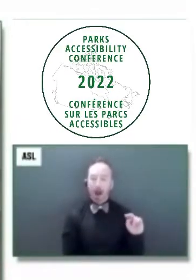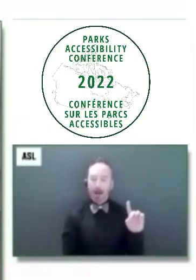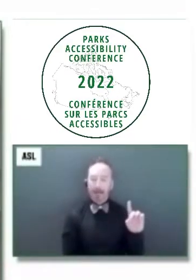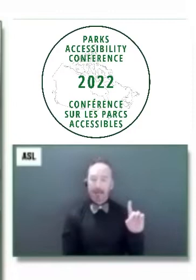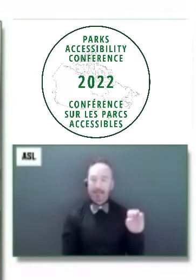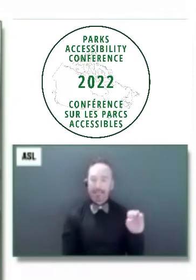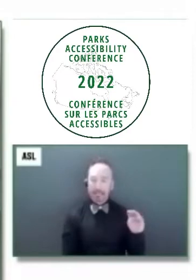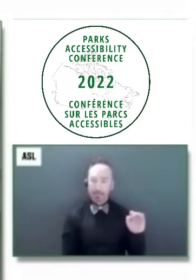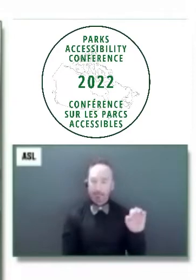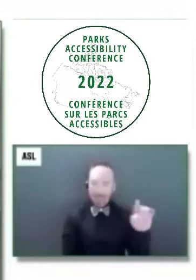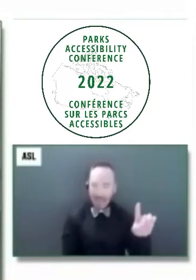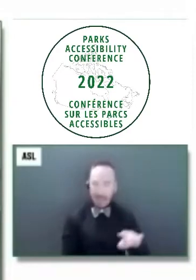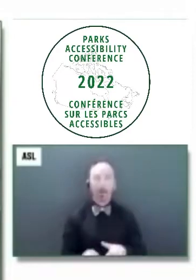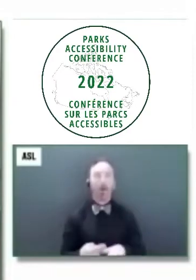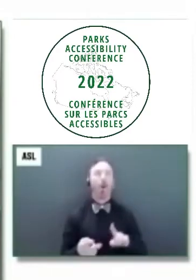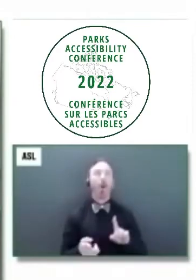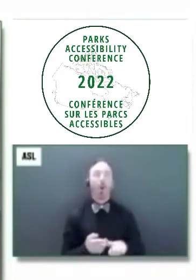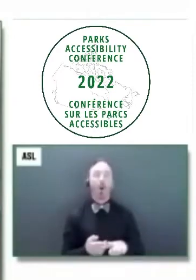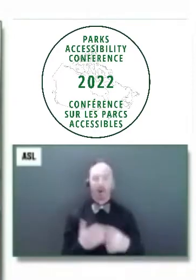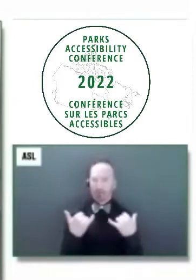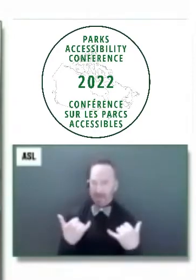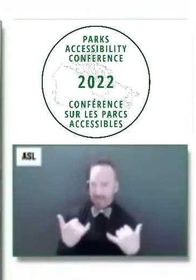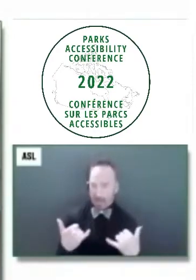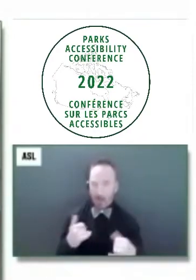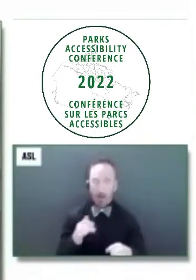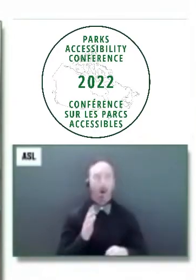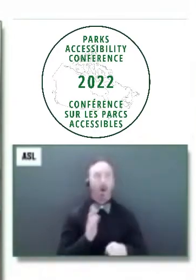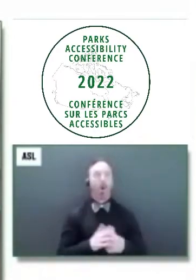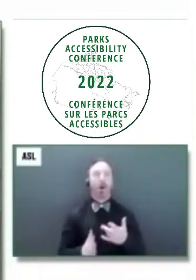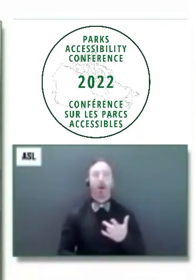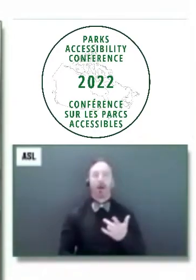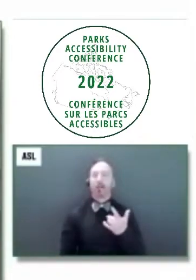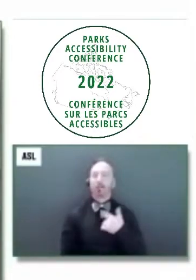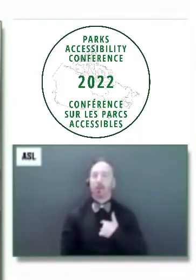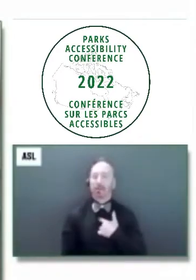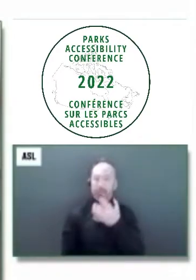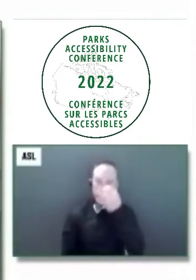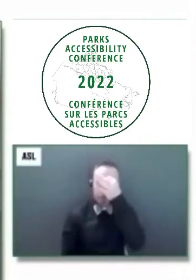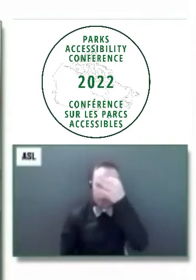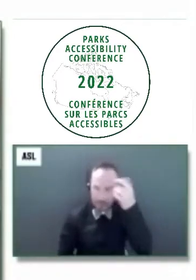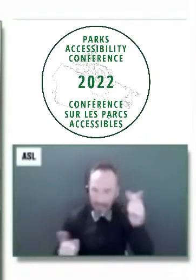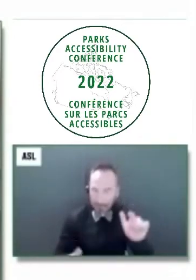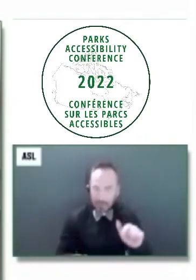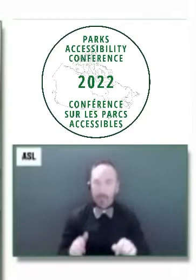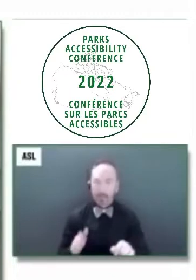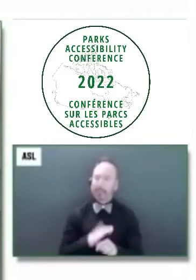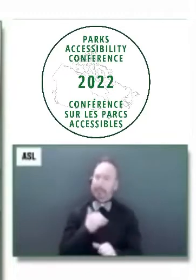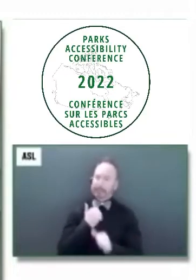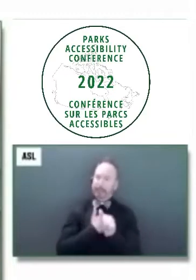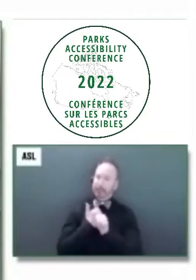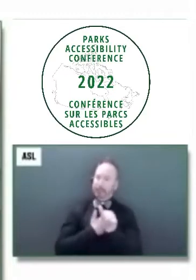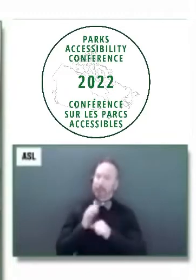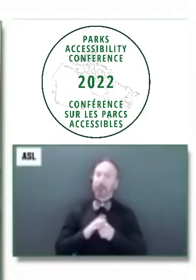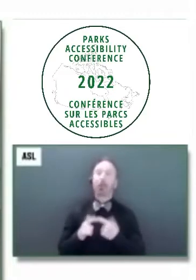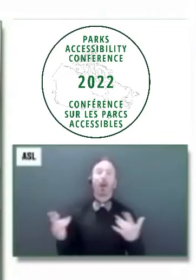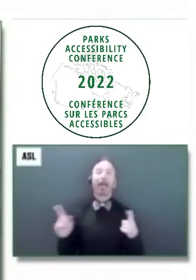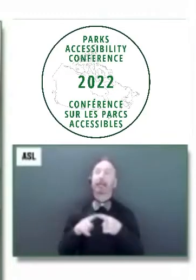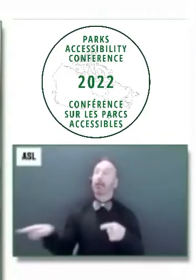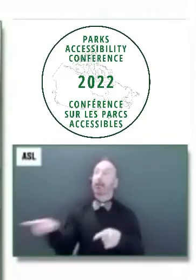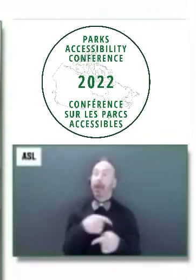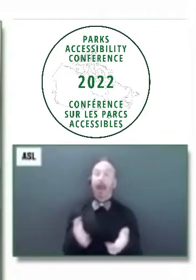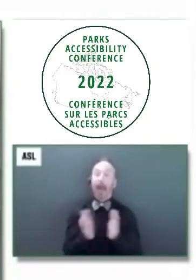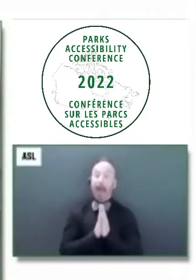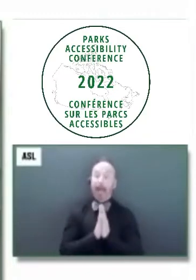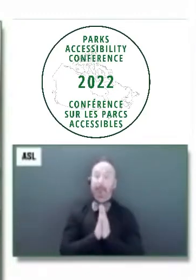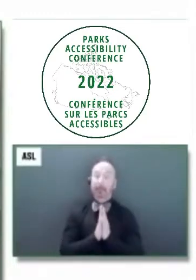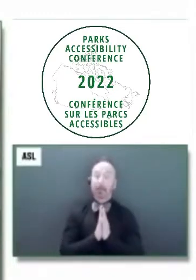has allowed us as a society to fall into a dangerous trap of waiting until somebody asks for something in order to do it. Think about personalized medicine in